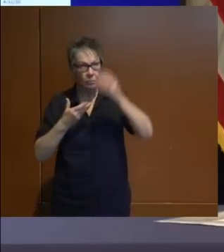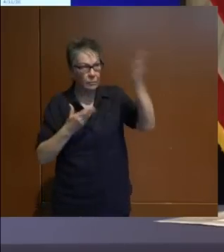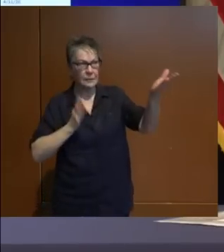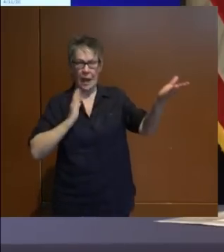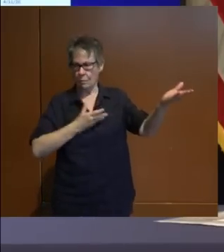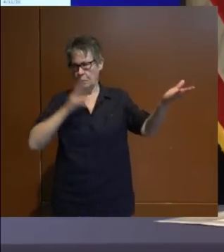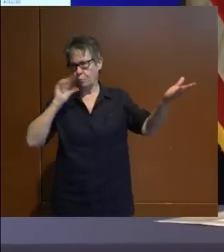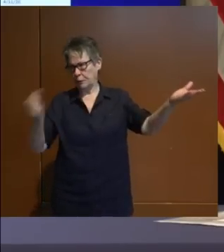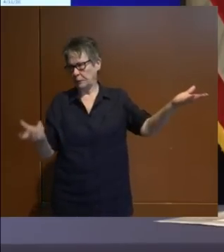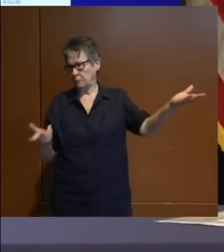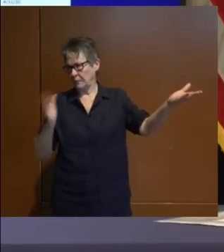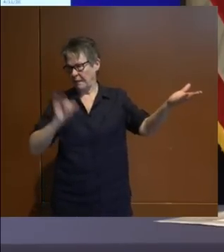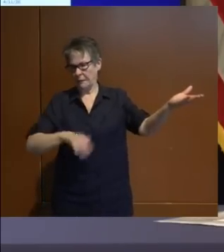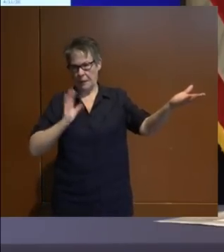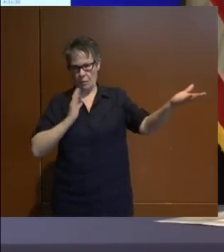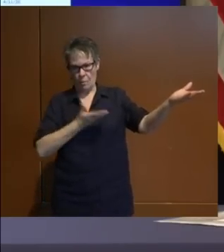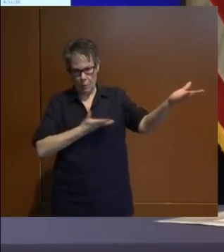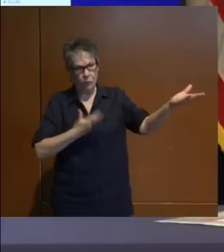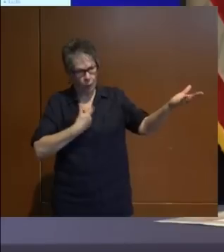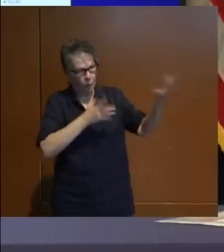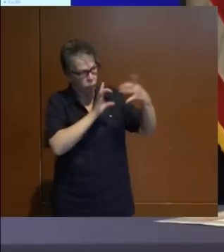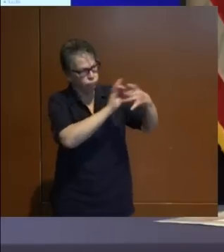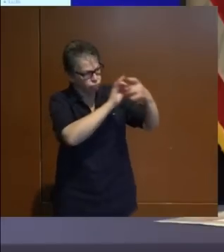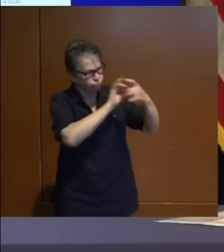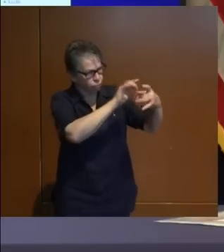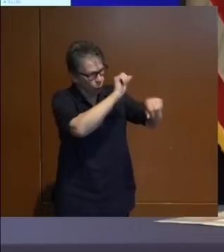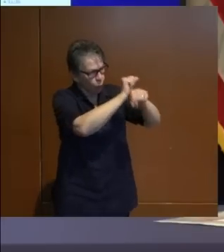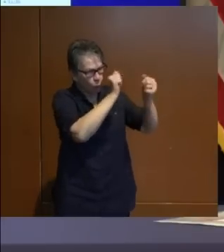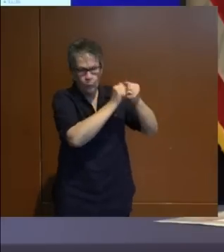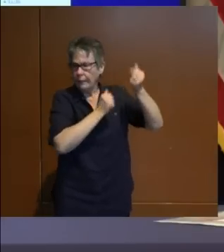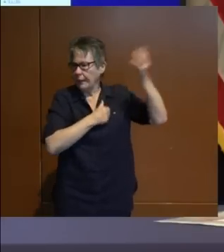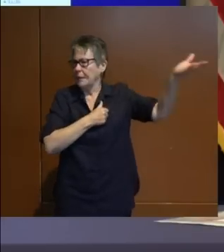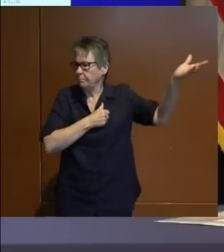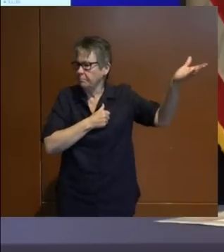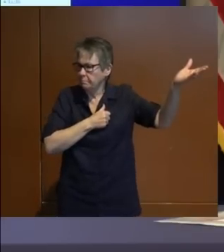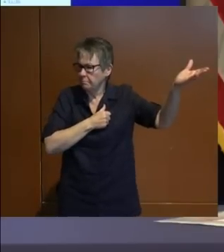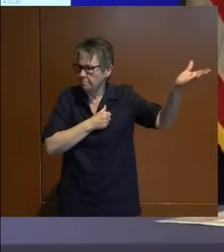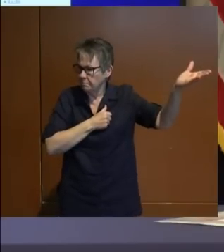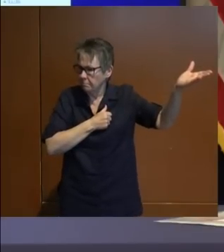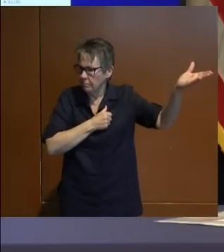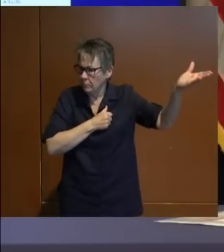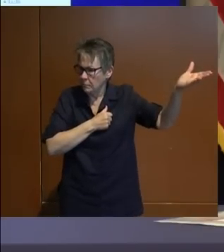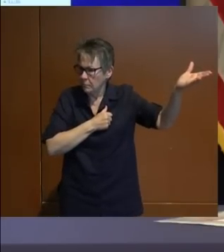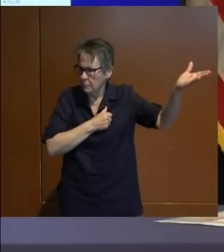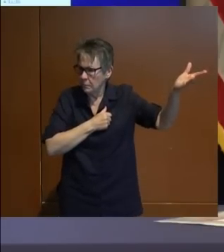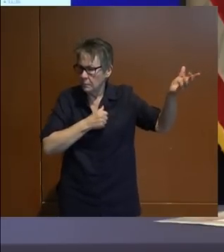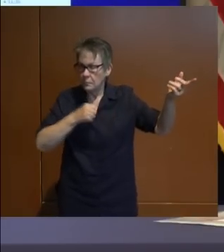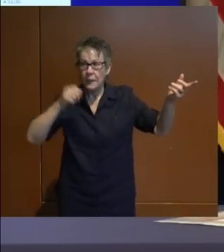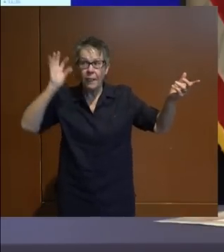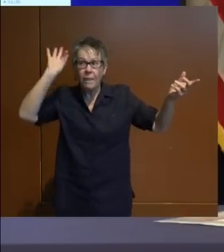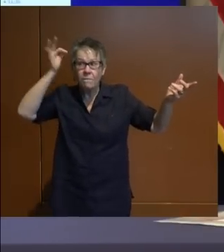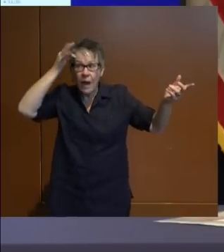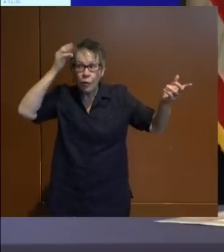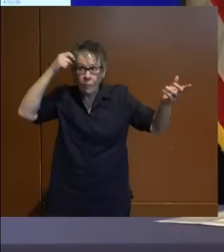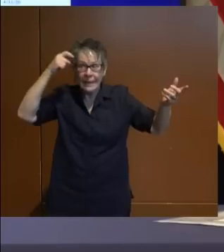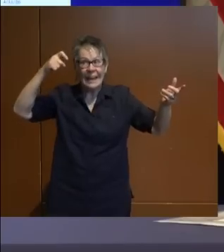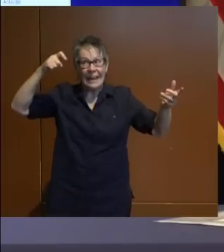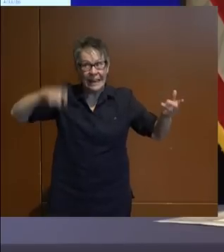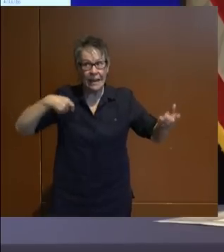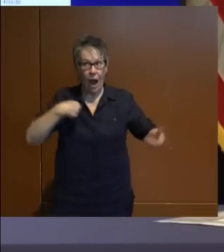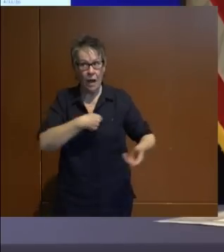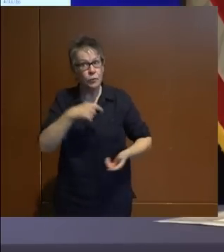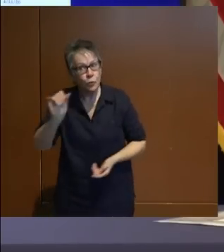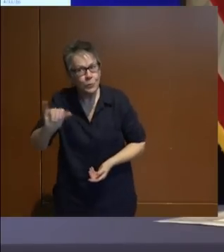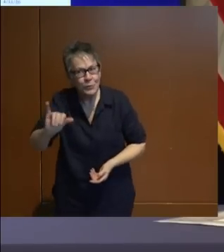administration. We need the feds. The feds need us, by the way, as well. And I think if you were a part of the back and forth that